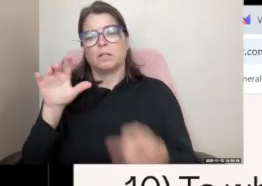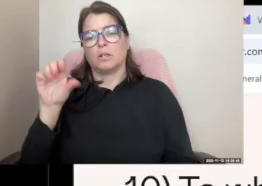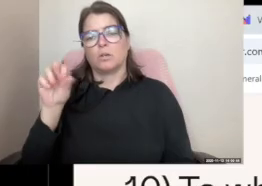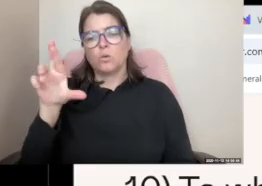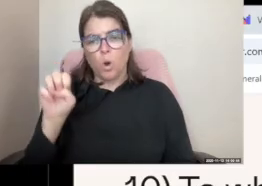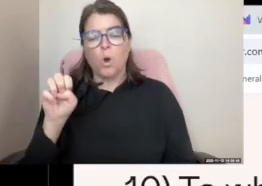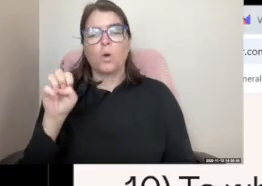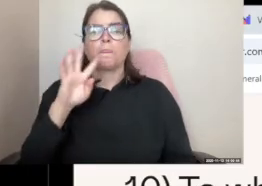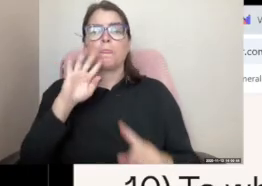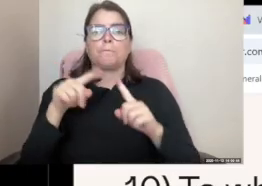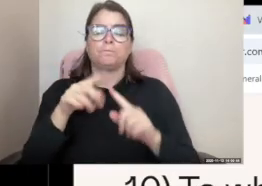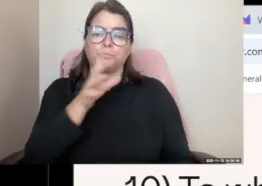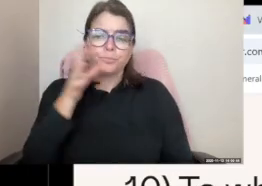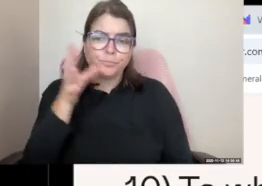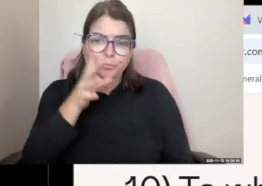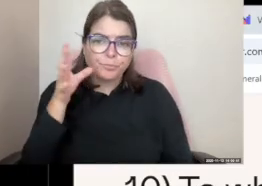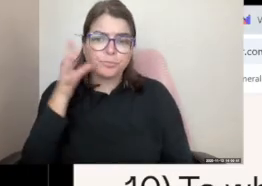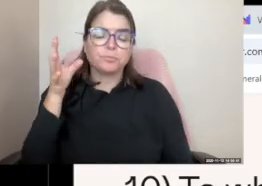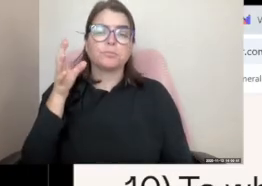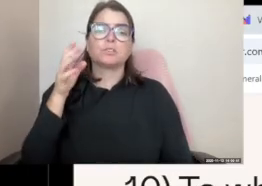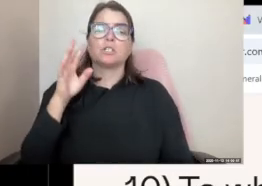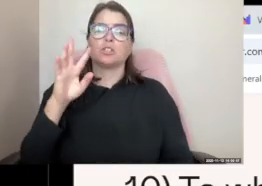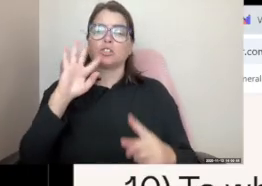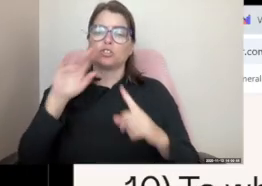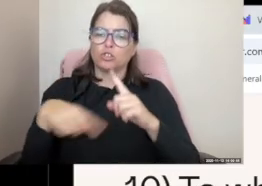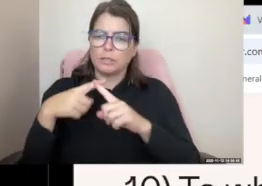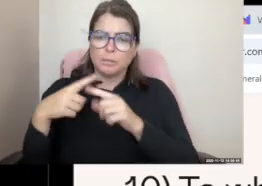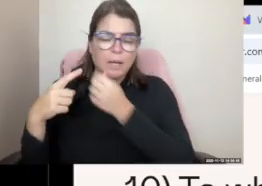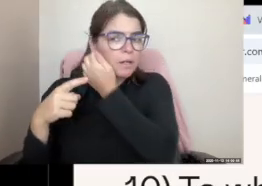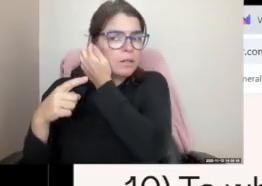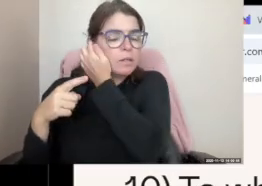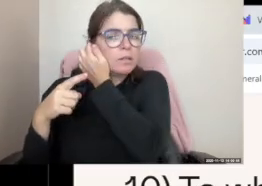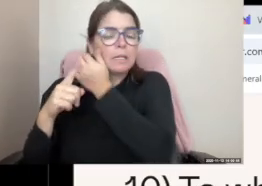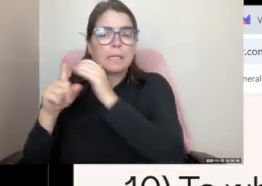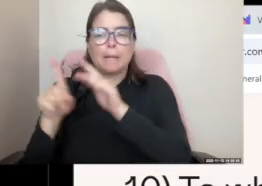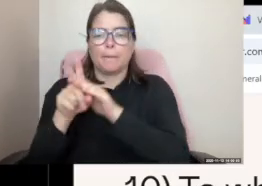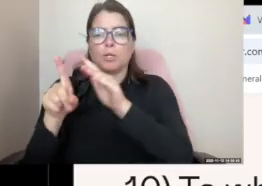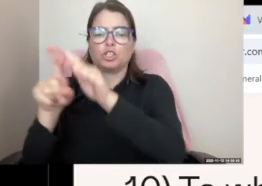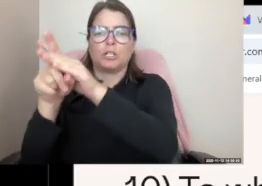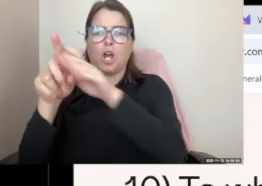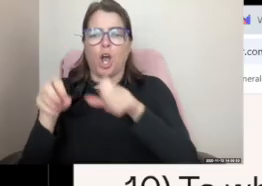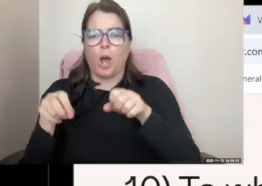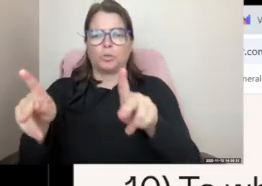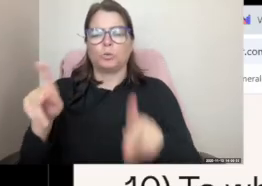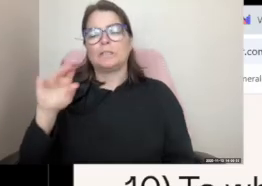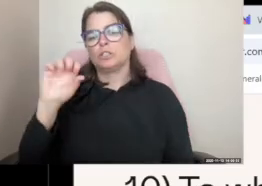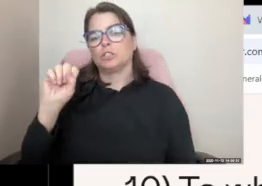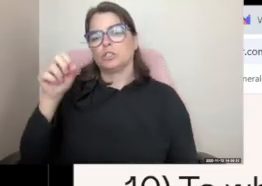We've also, in the presentation, we talked about incentives that are needed in the off-road space and core. We talked